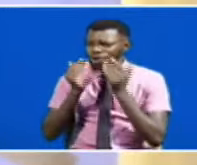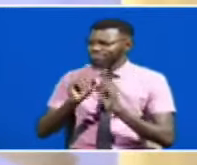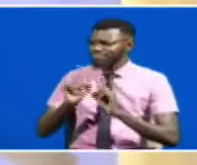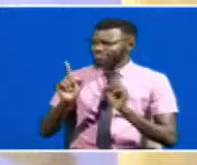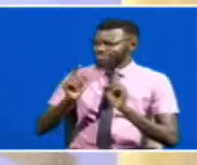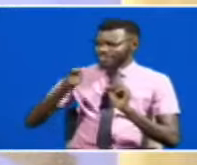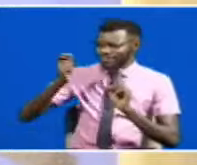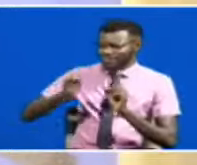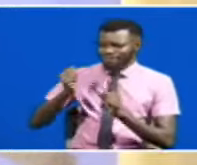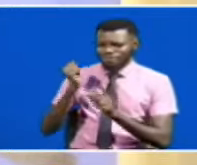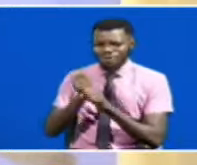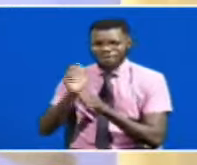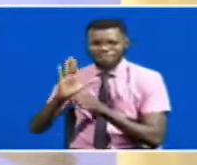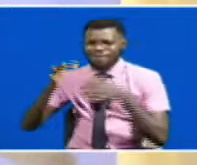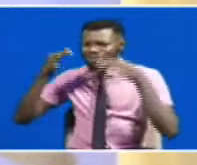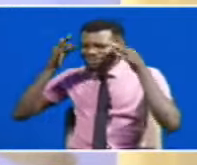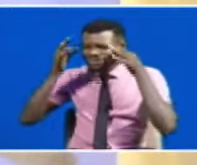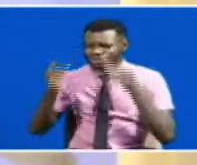judge